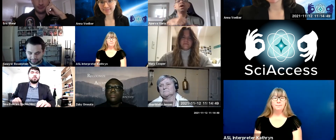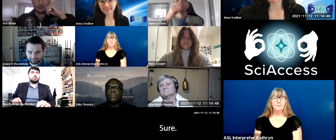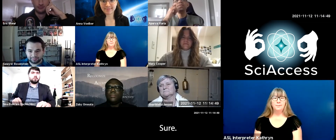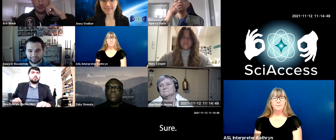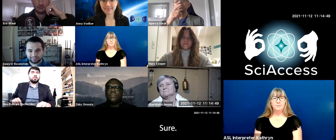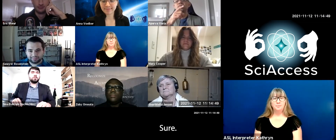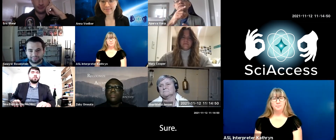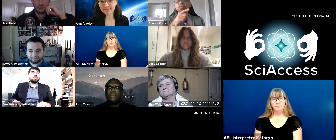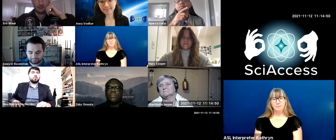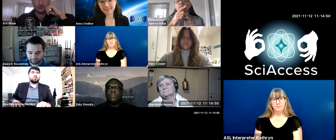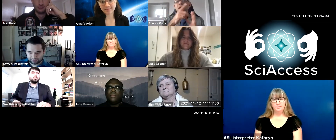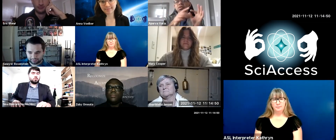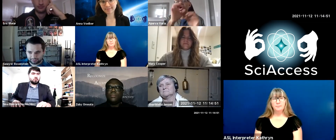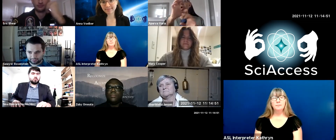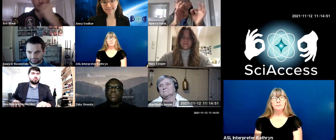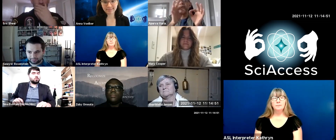Sure.